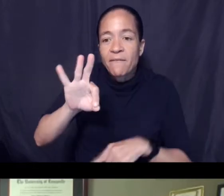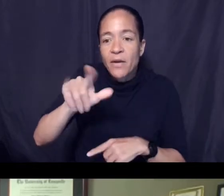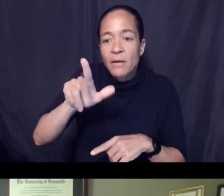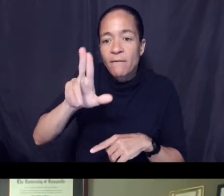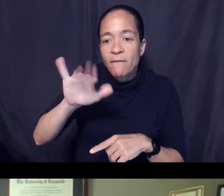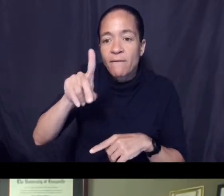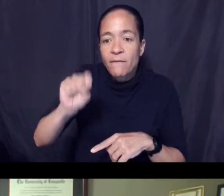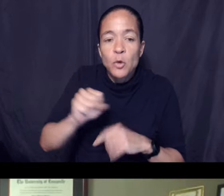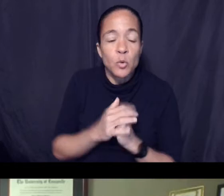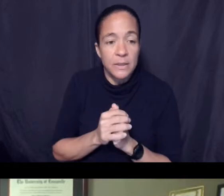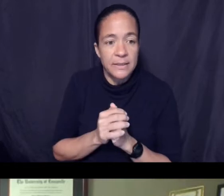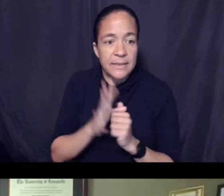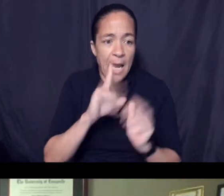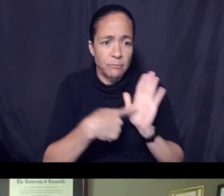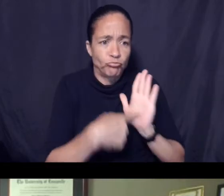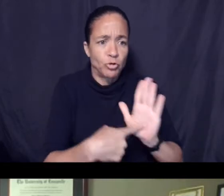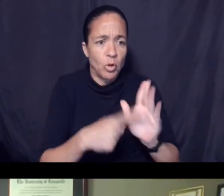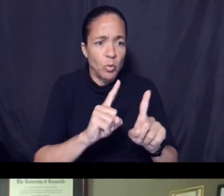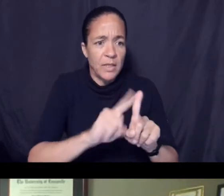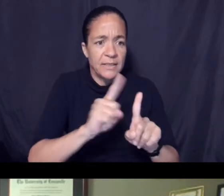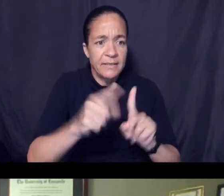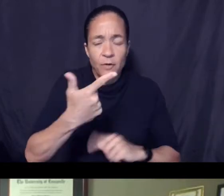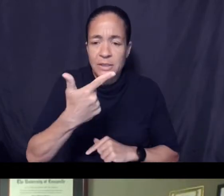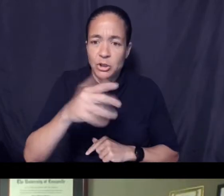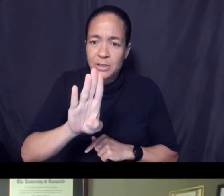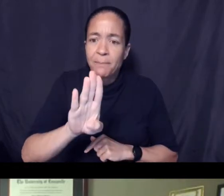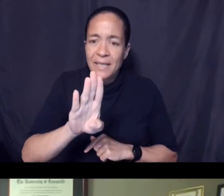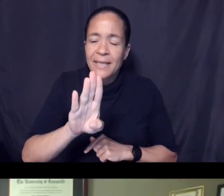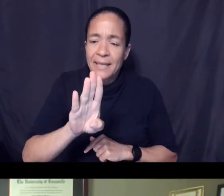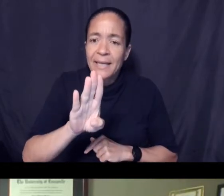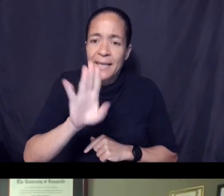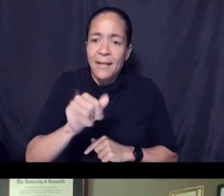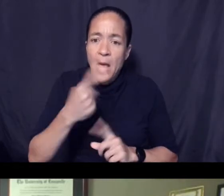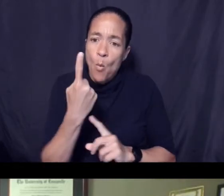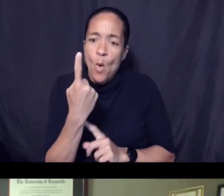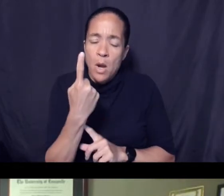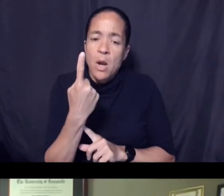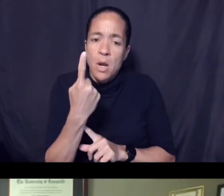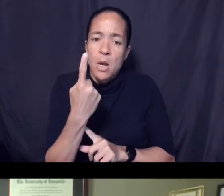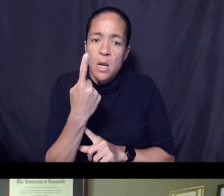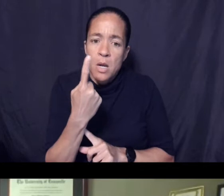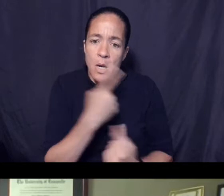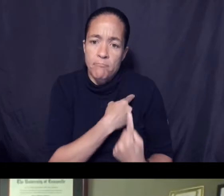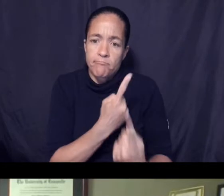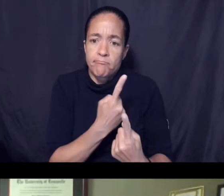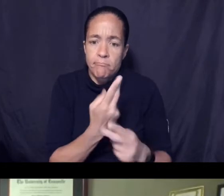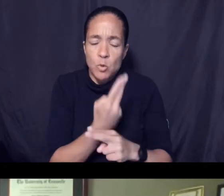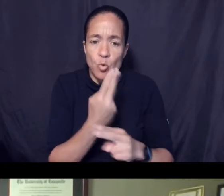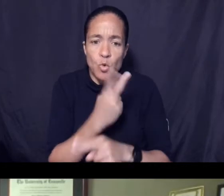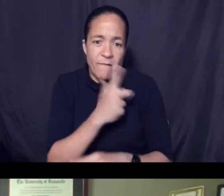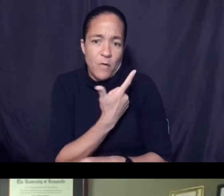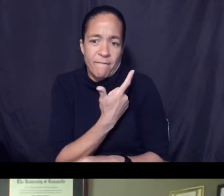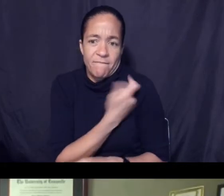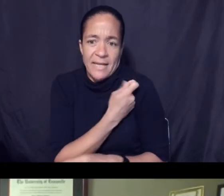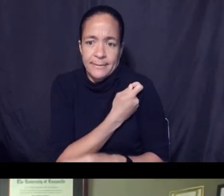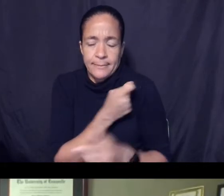show some of the viral glycoproteins. And GB is one that has been used for subunit